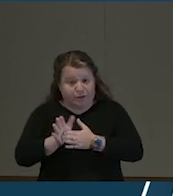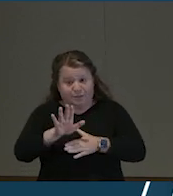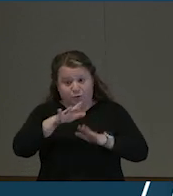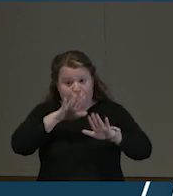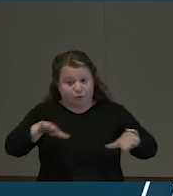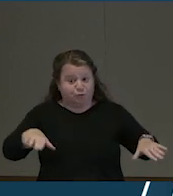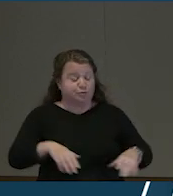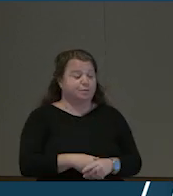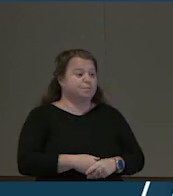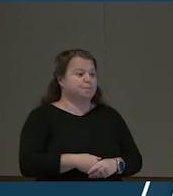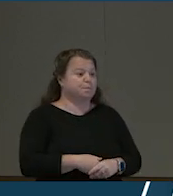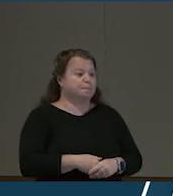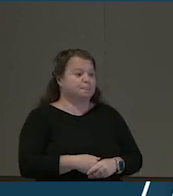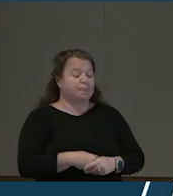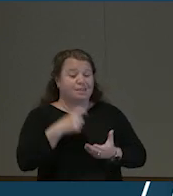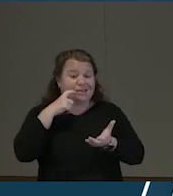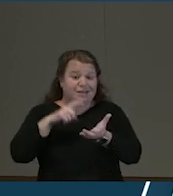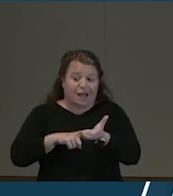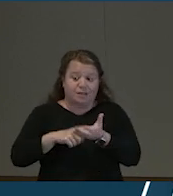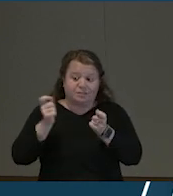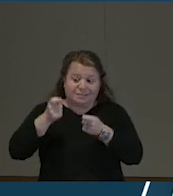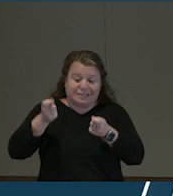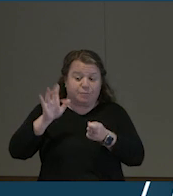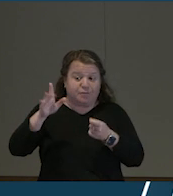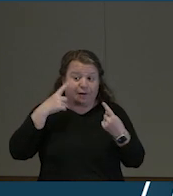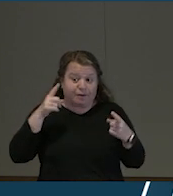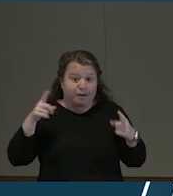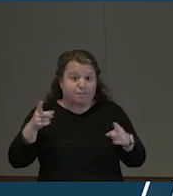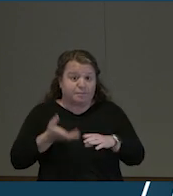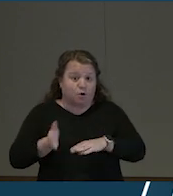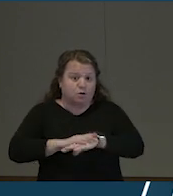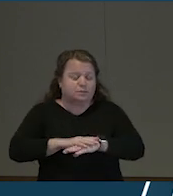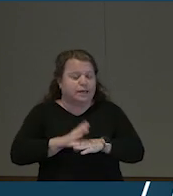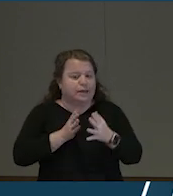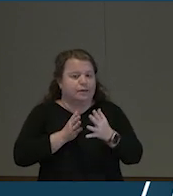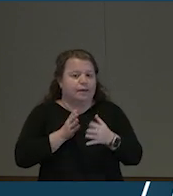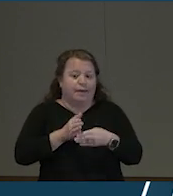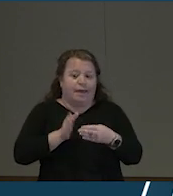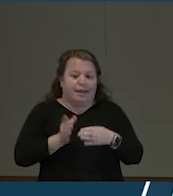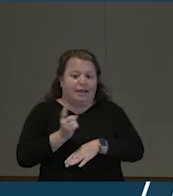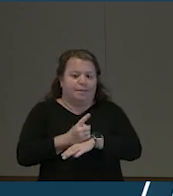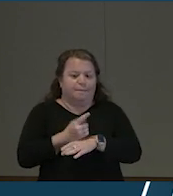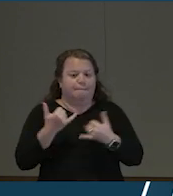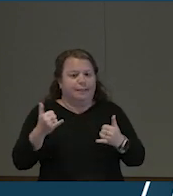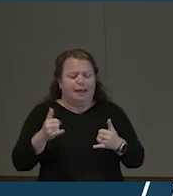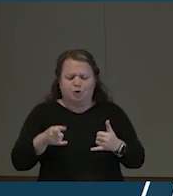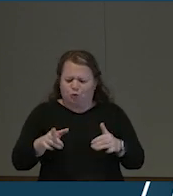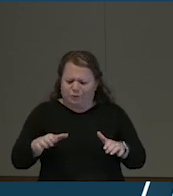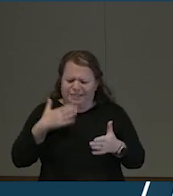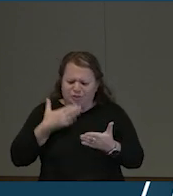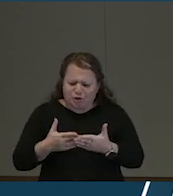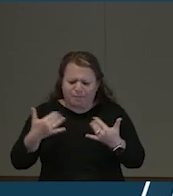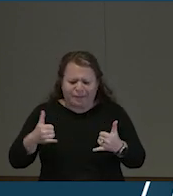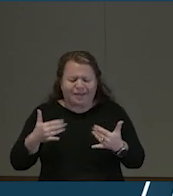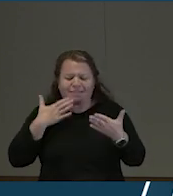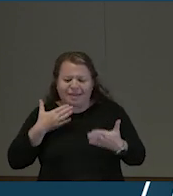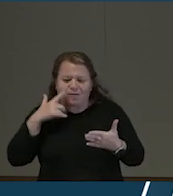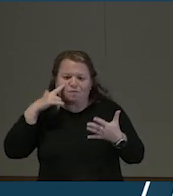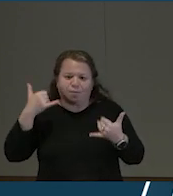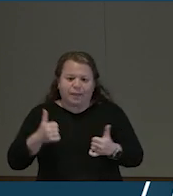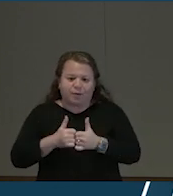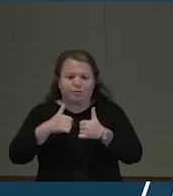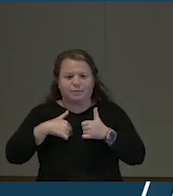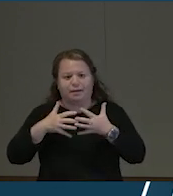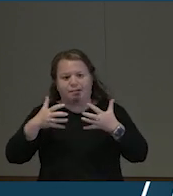Acknowledge and celebrate their accomplishments throughout the day and even during the play. So ending the play, you did so good playing. Thank you for playing with me. I had a